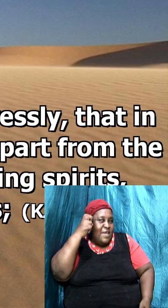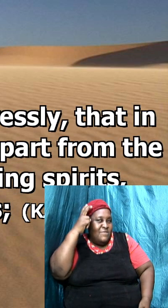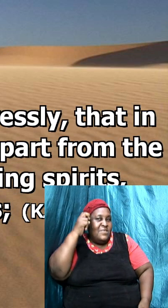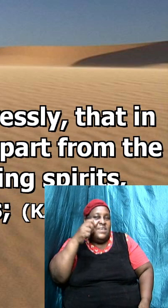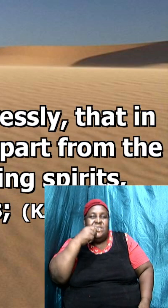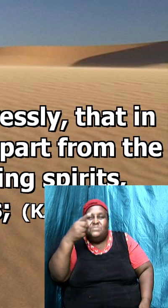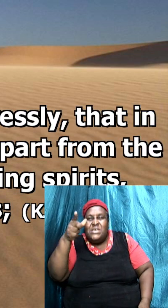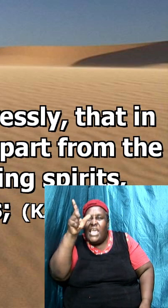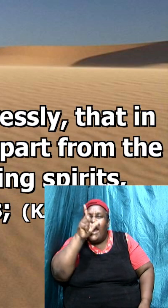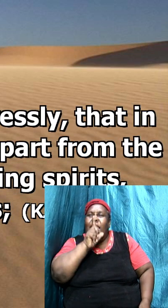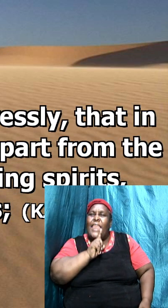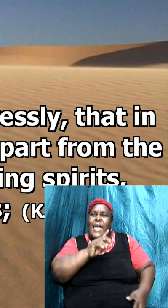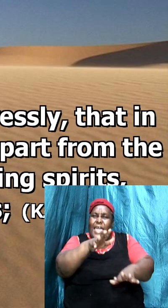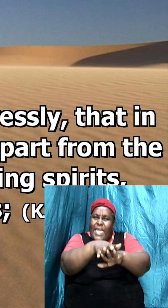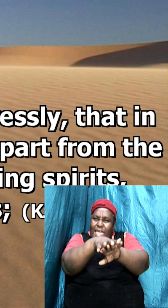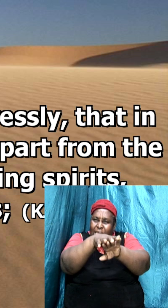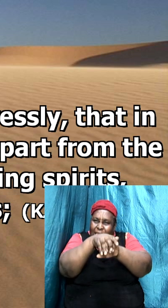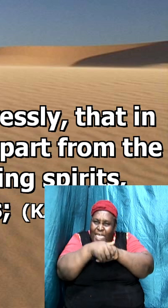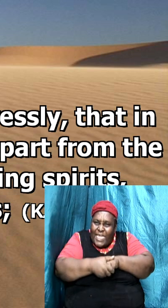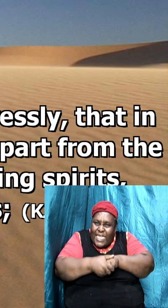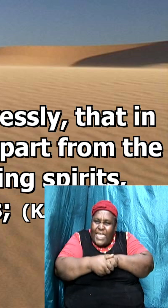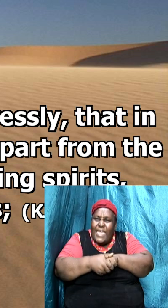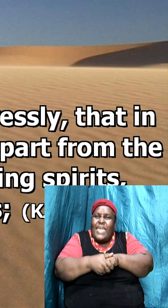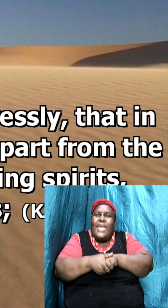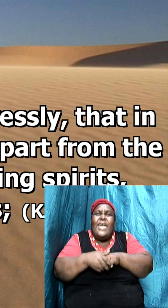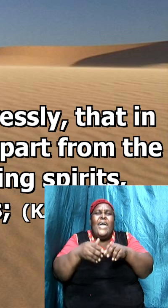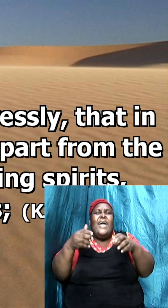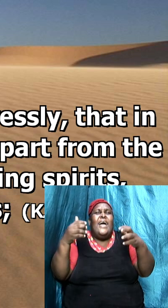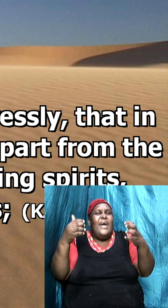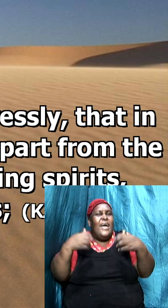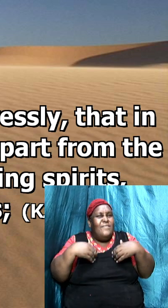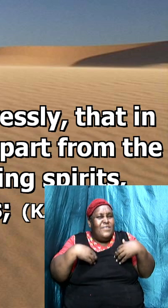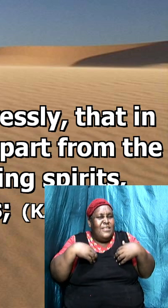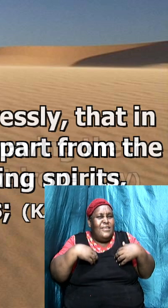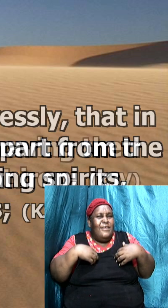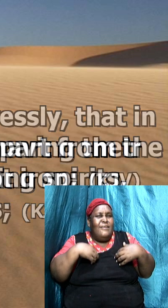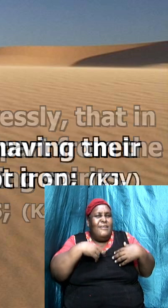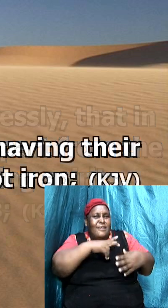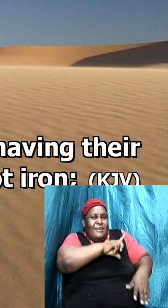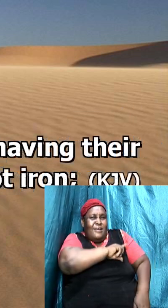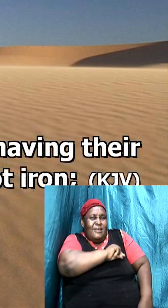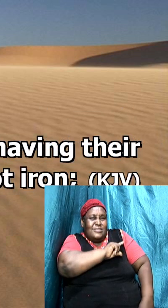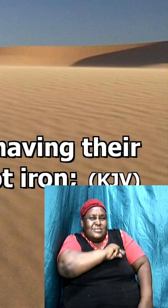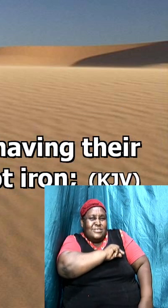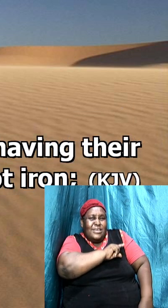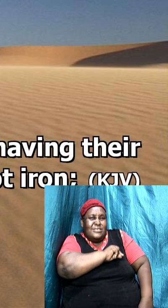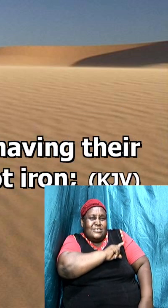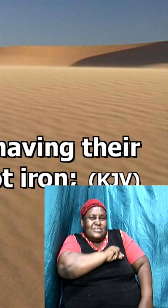hypocrisy, having their conscience seared with an iron.